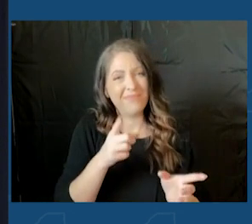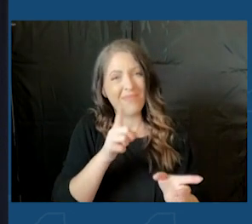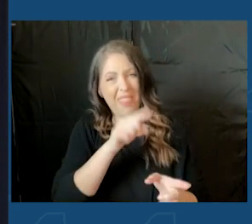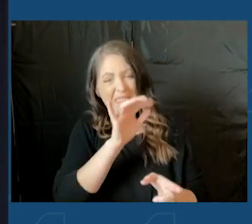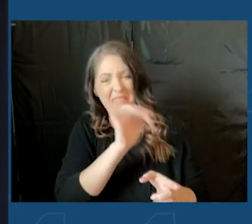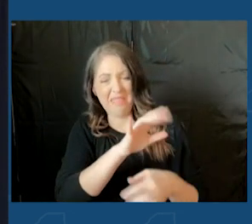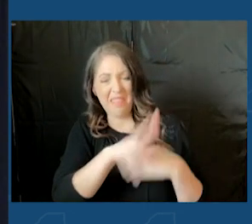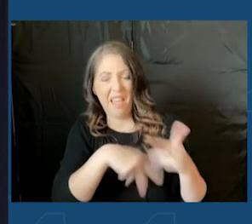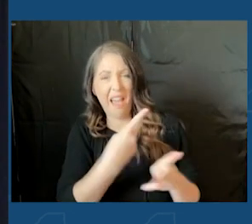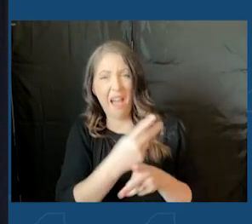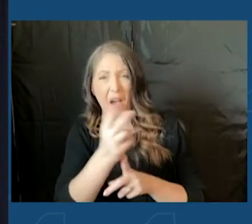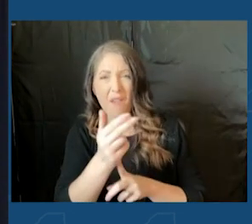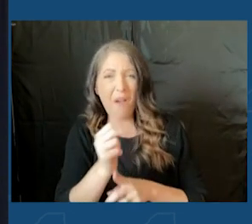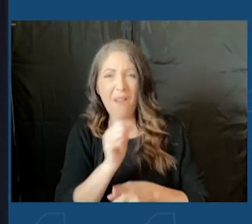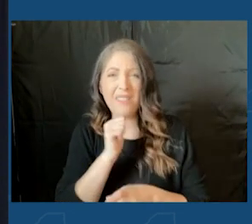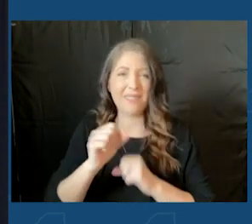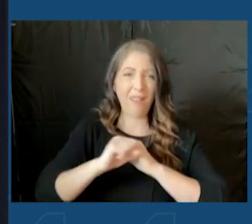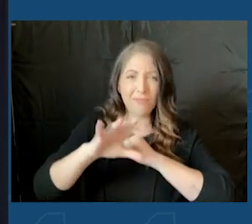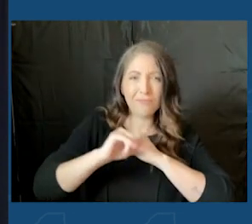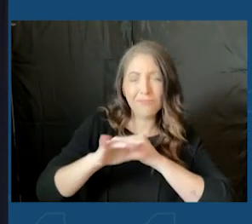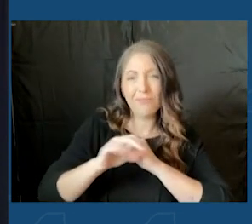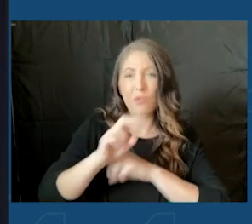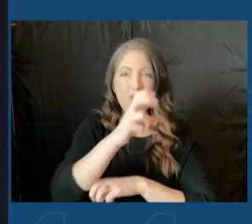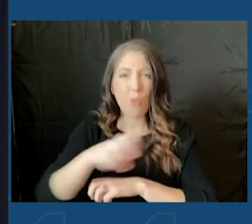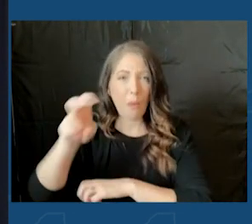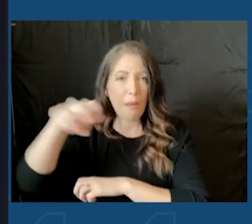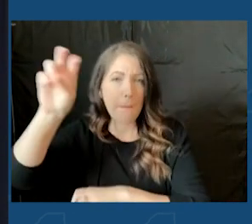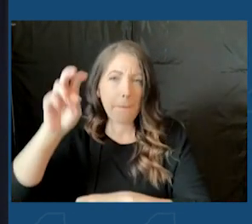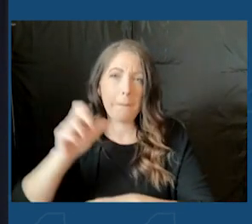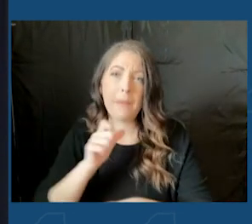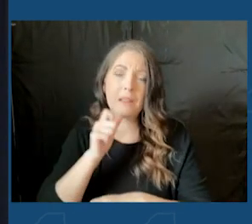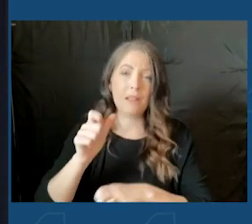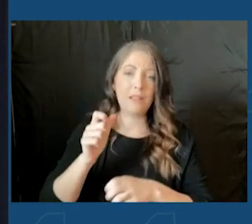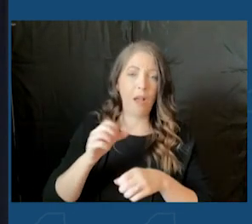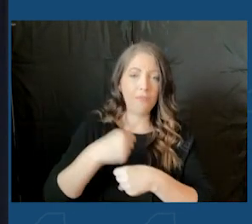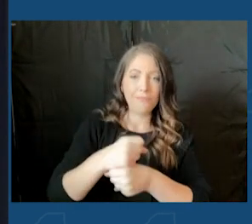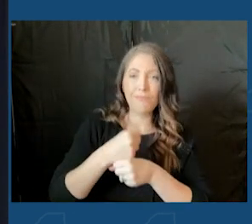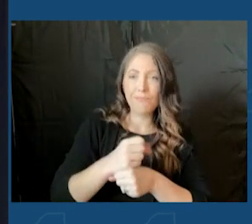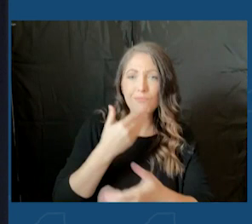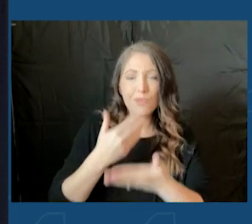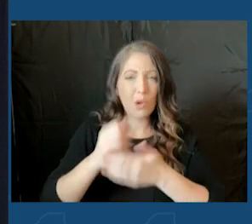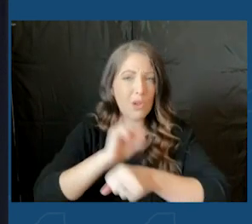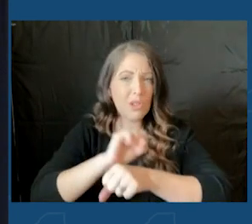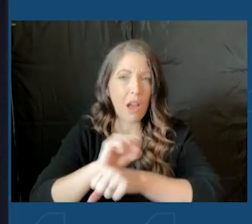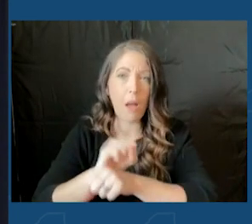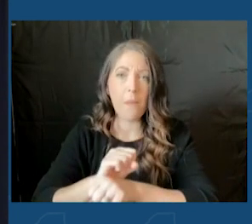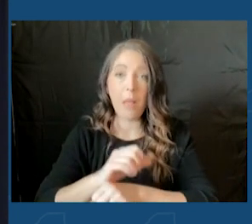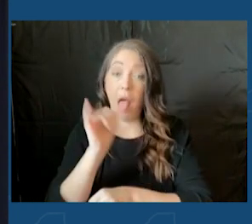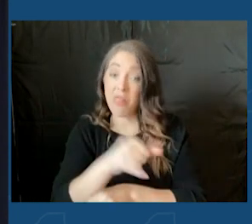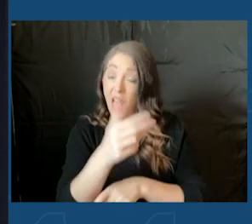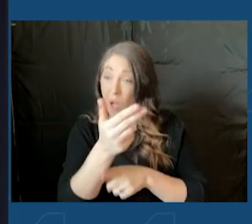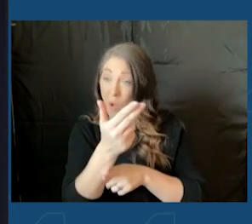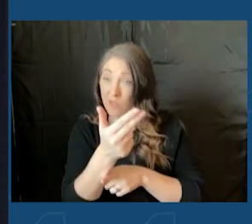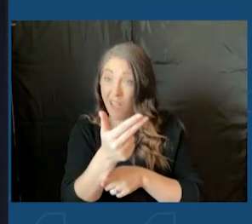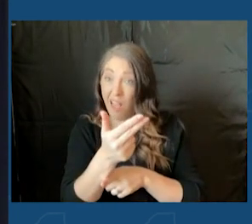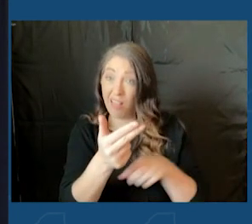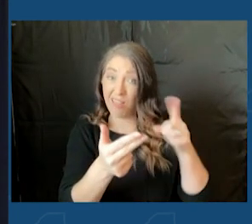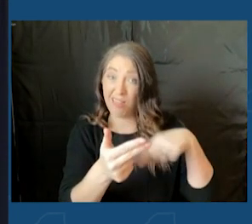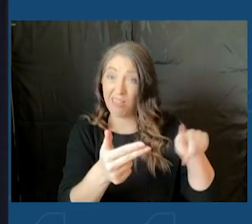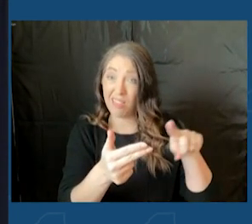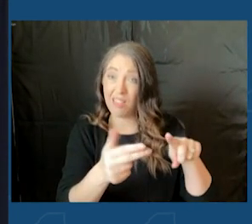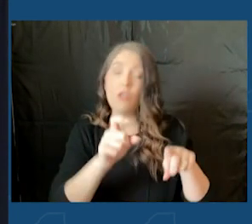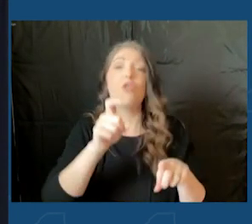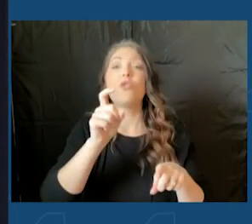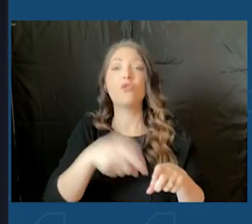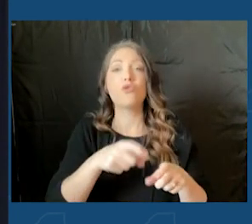to create good jobs, or to enhance those communities. And those are the hotels that should be repurposed into something that